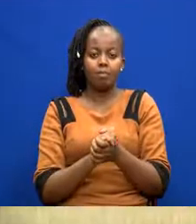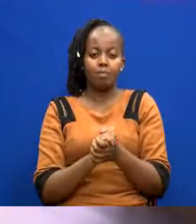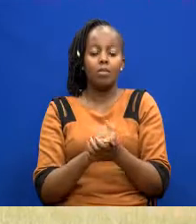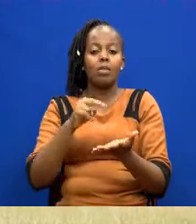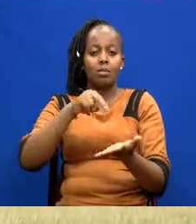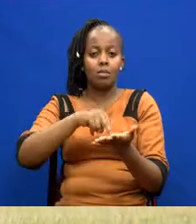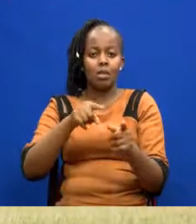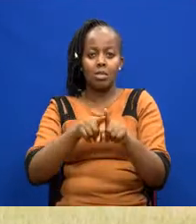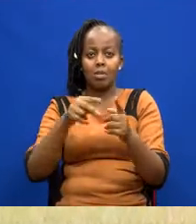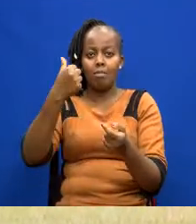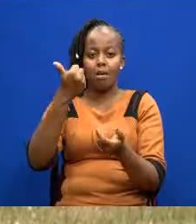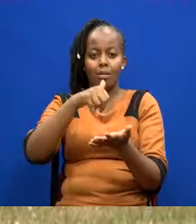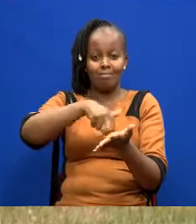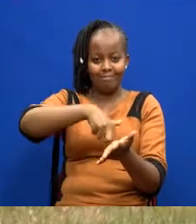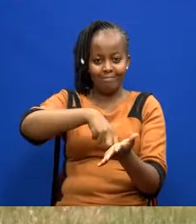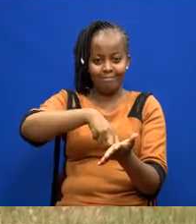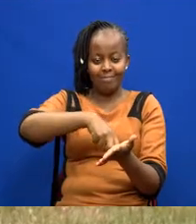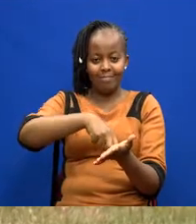On your feet, on your knees.